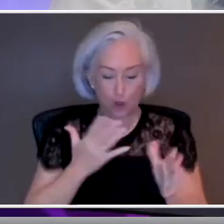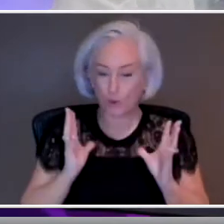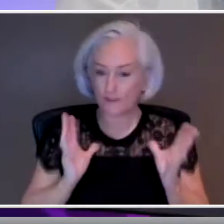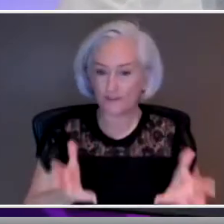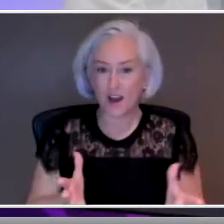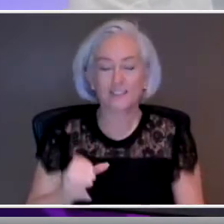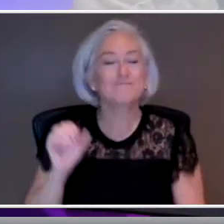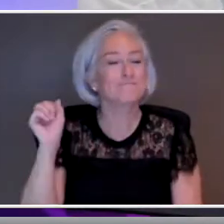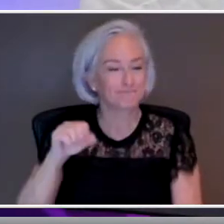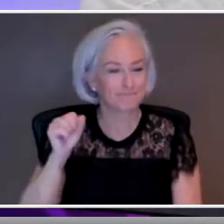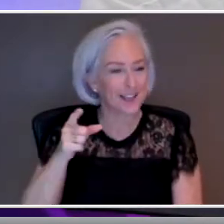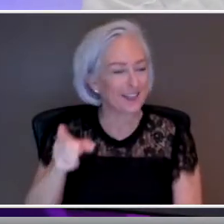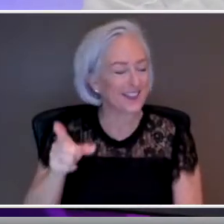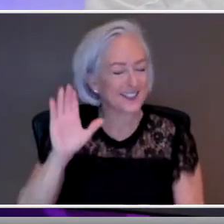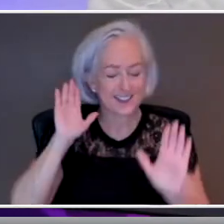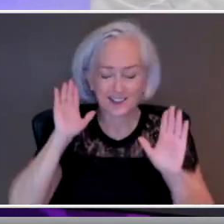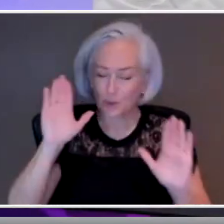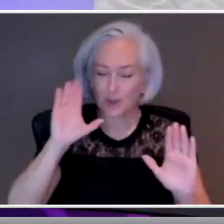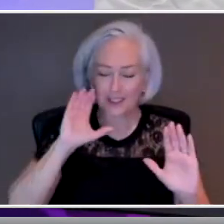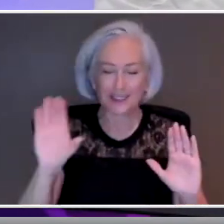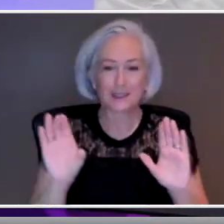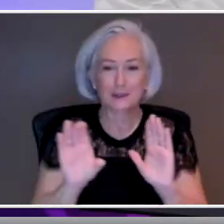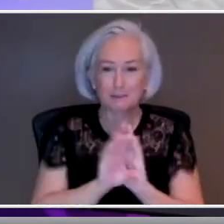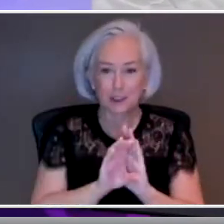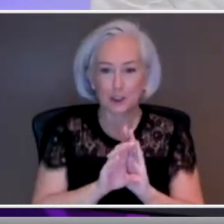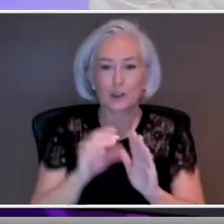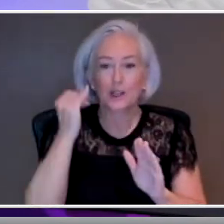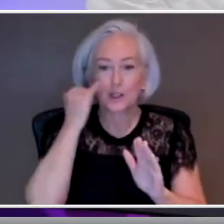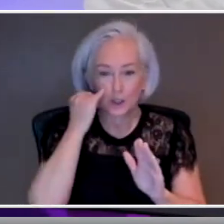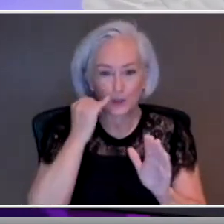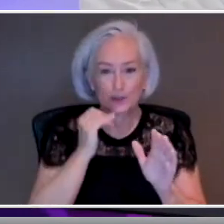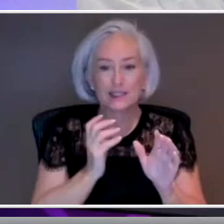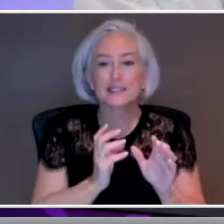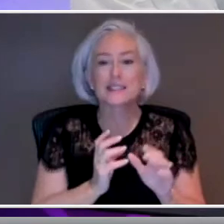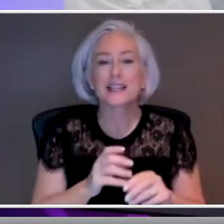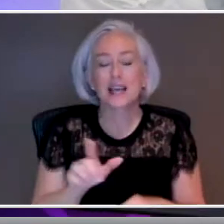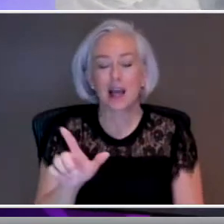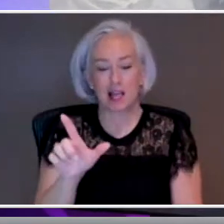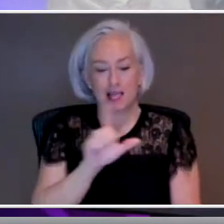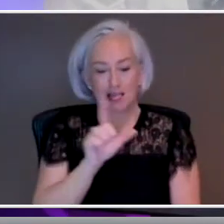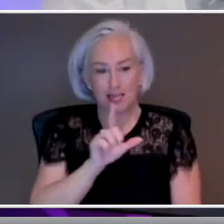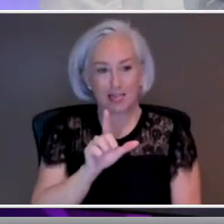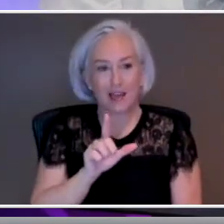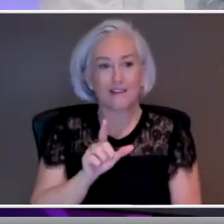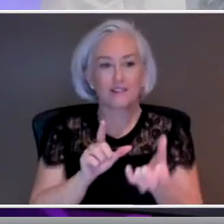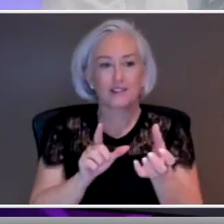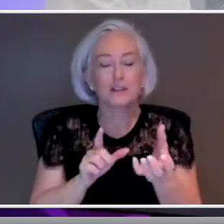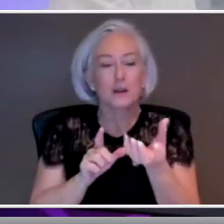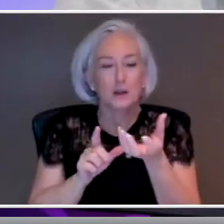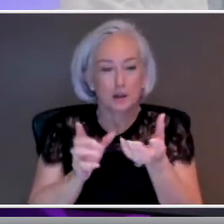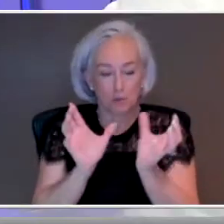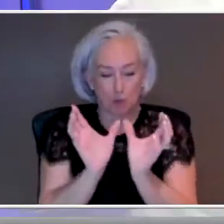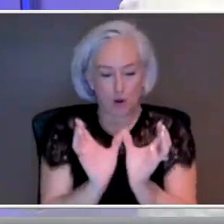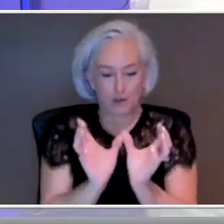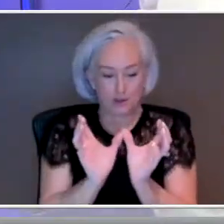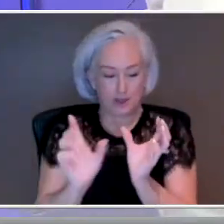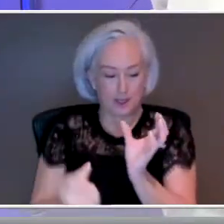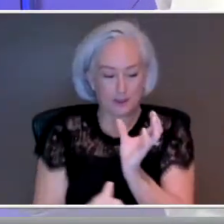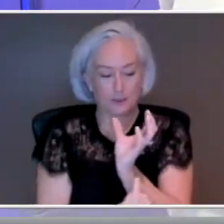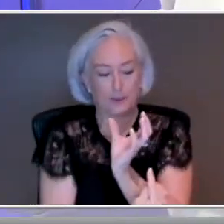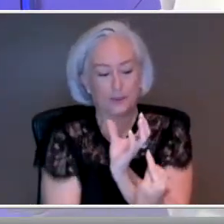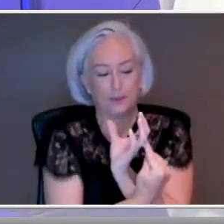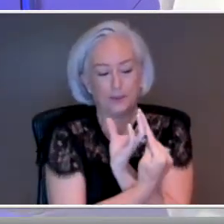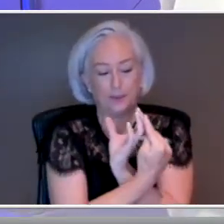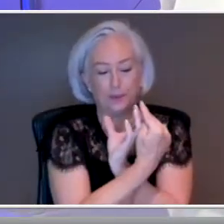is a great image. So this is, there's a tube going into the left prostate artery. So there's one on the left and one on the right. And what this is